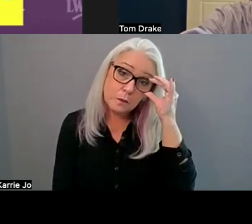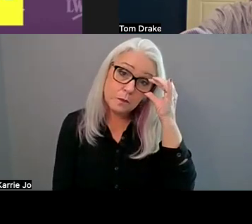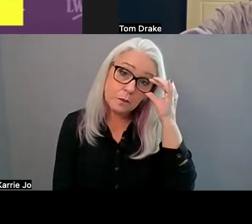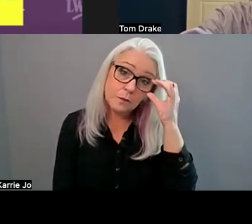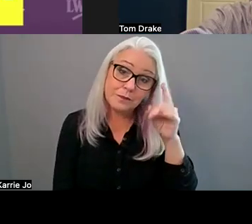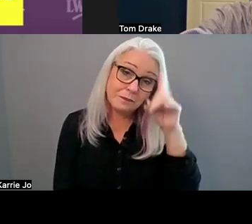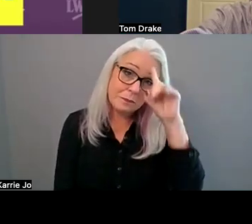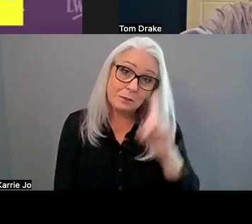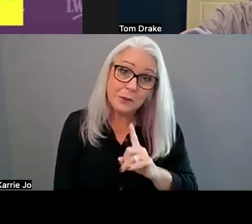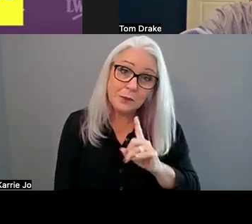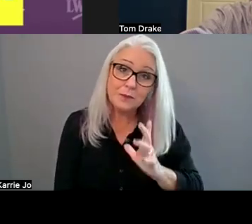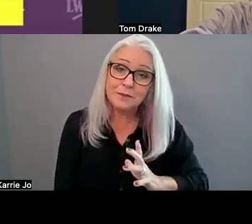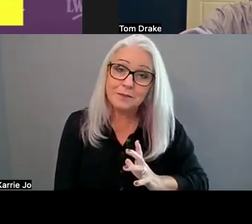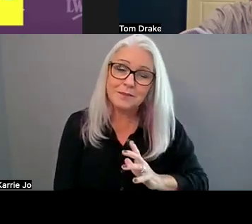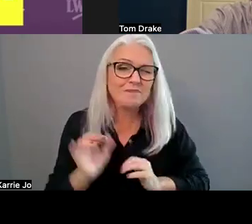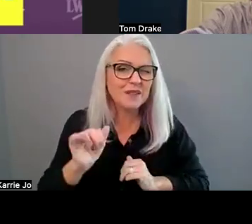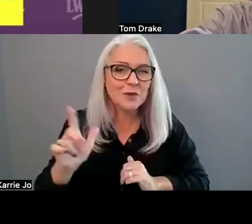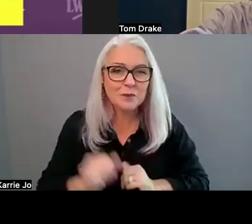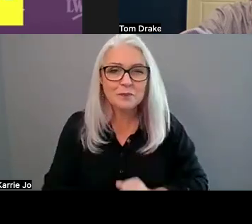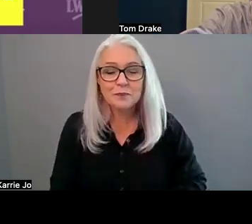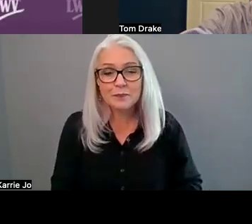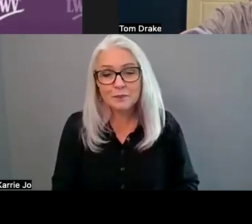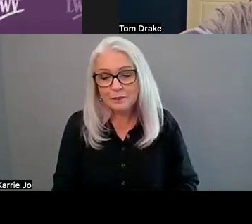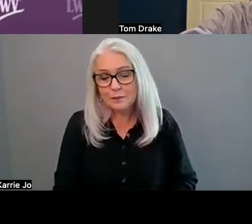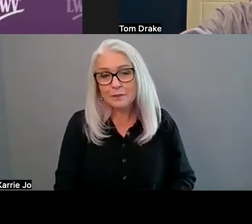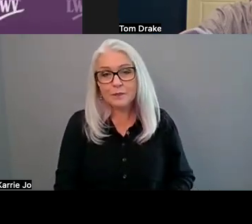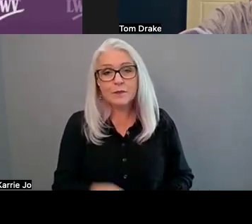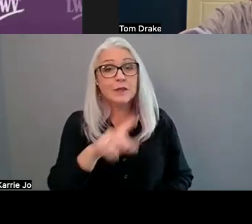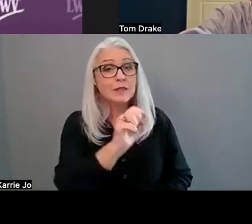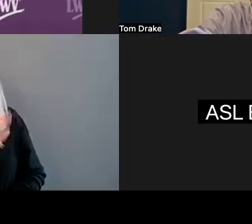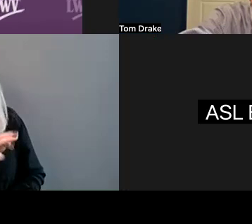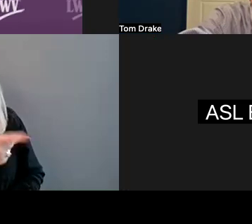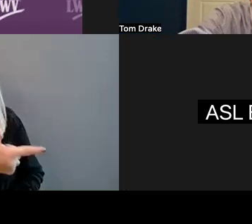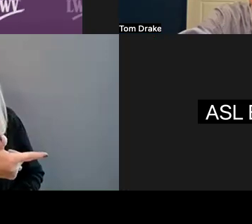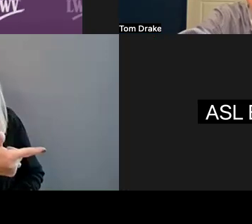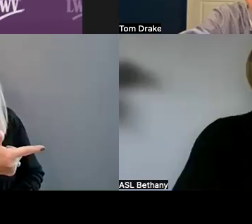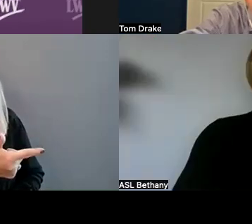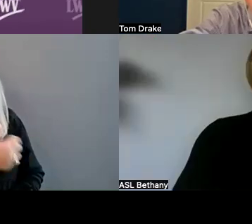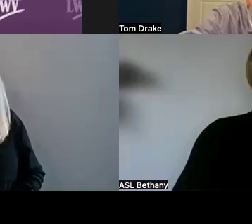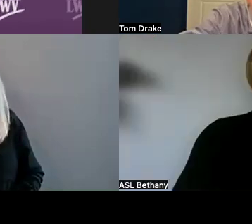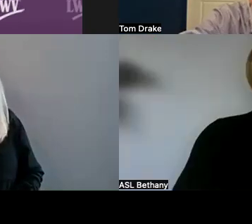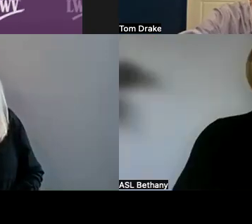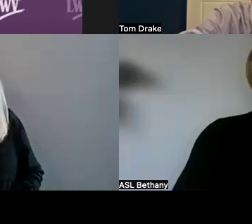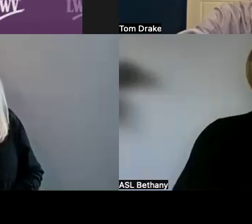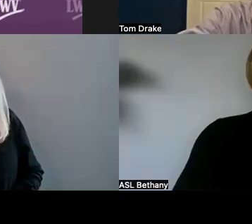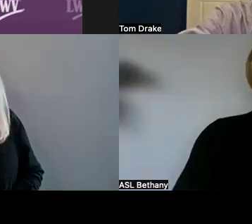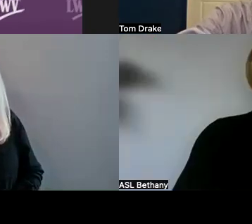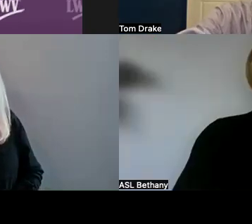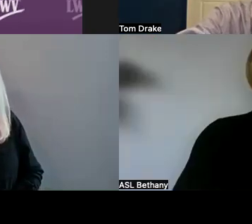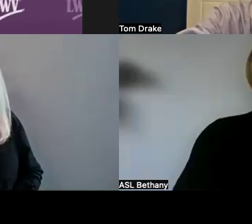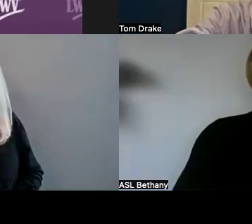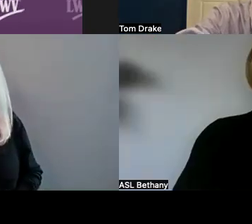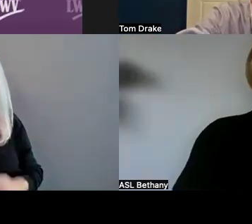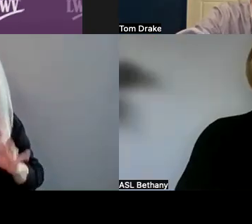well, actually, that's it. All right. Thank you. Tom. I think the village is very inclusive. We've